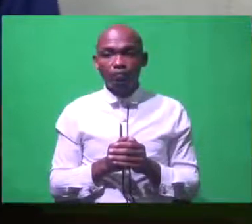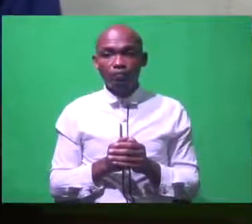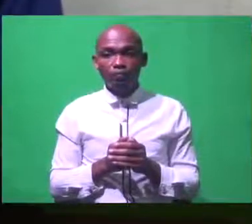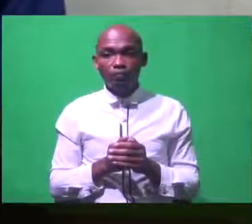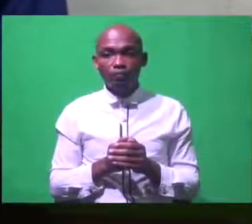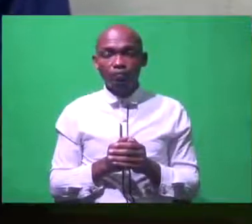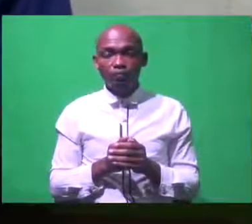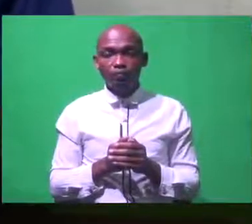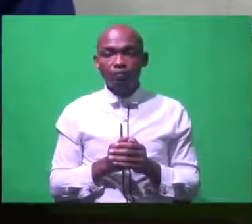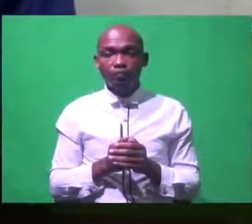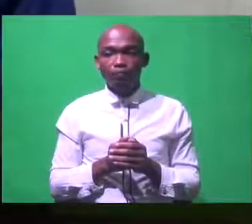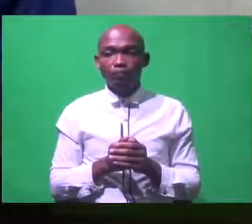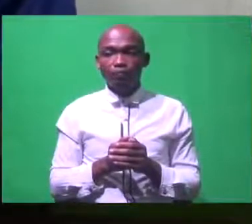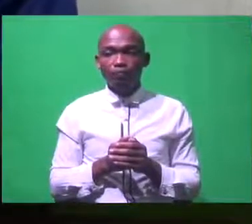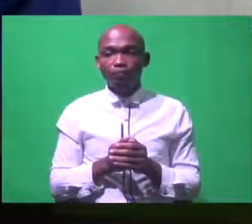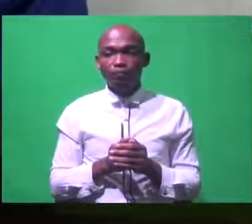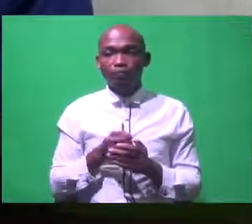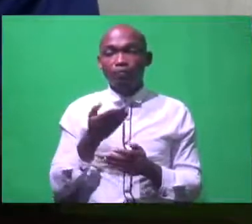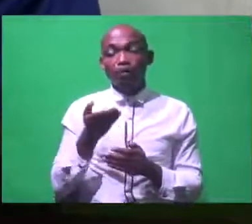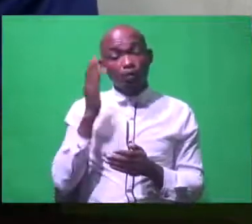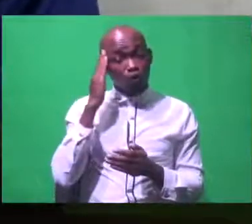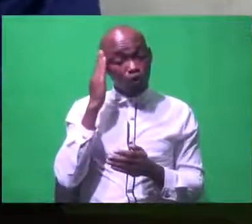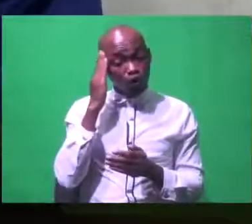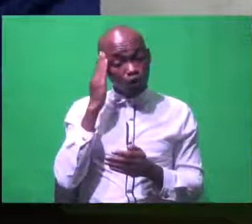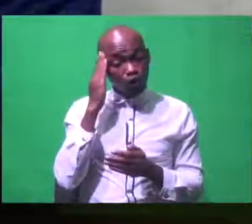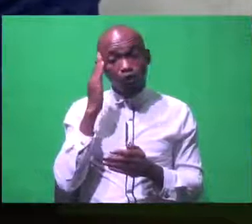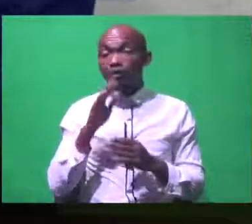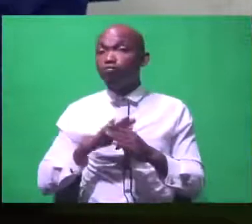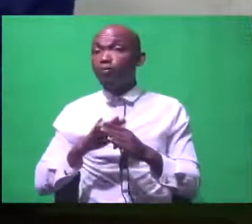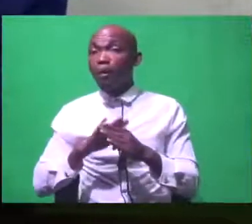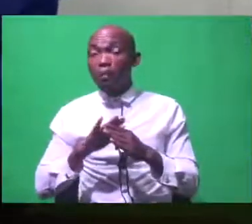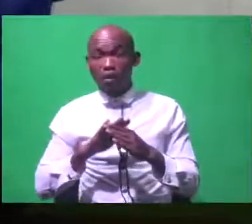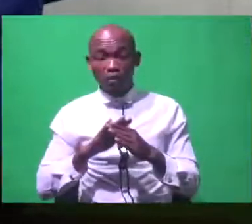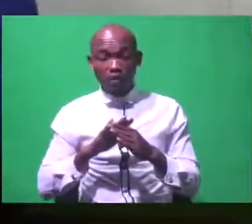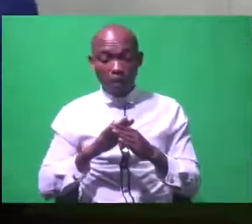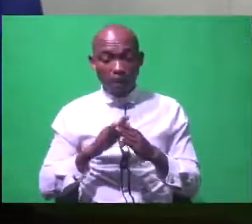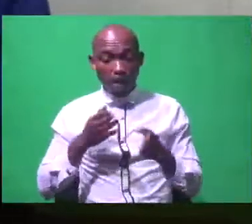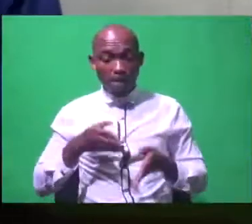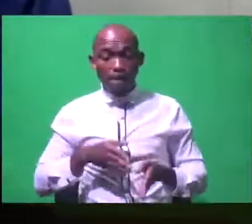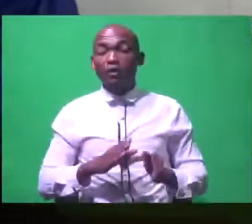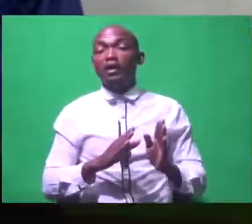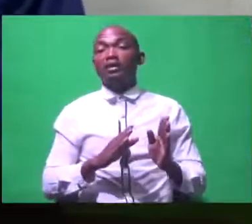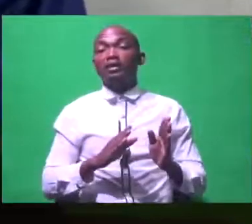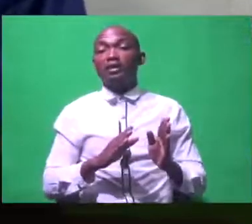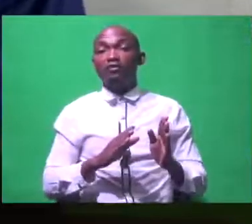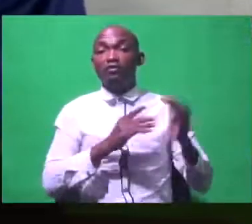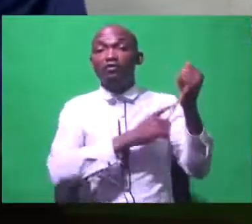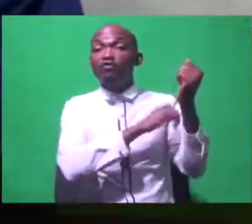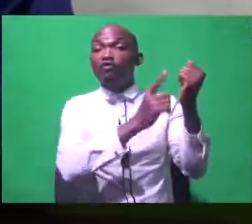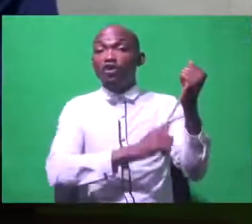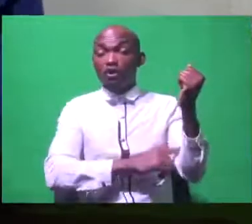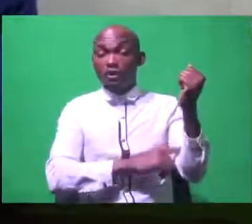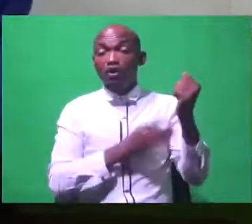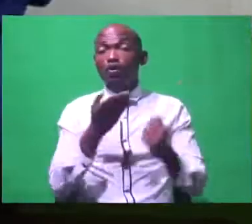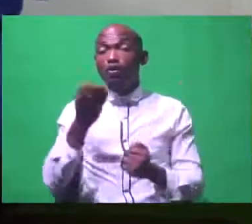forces. Who knows about productive forces? Who can tell us? Productive forces. Who knows